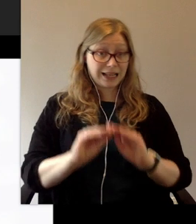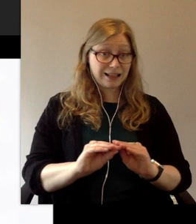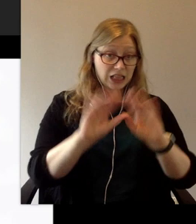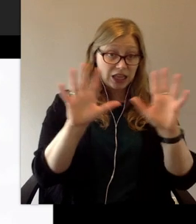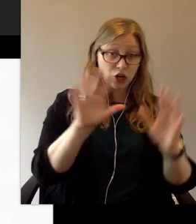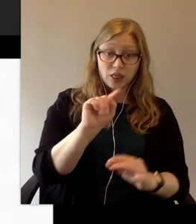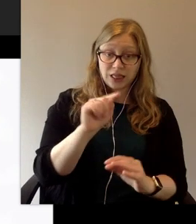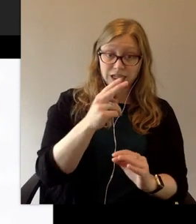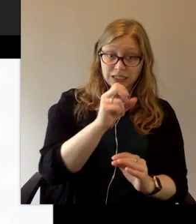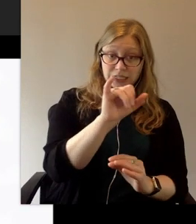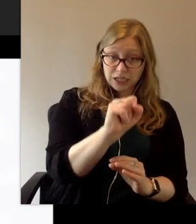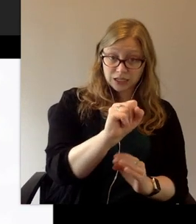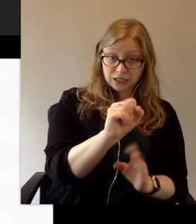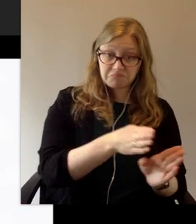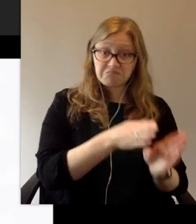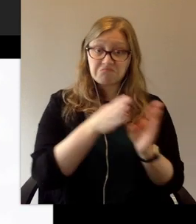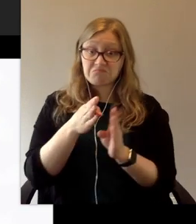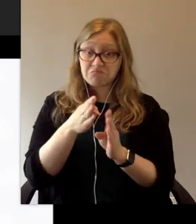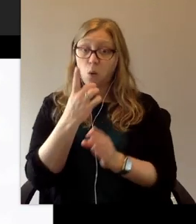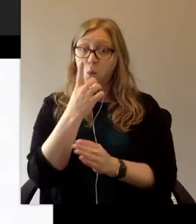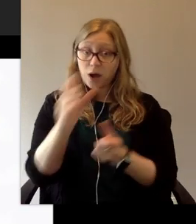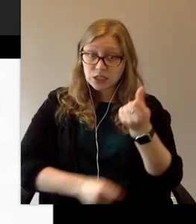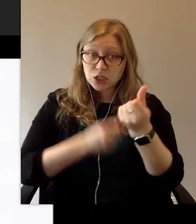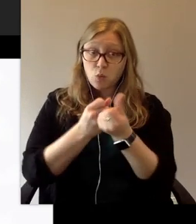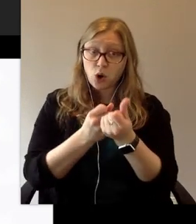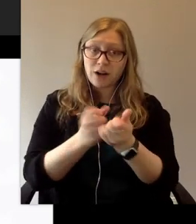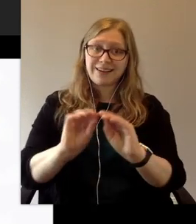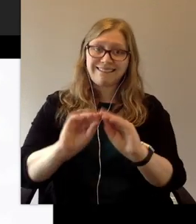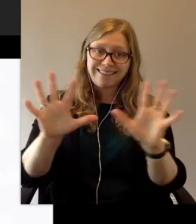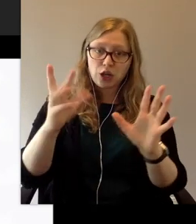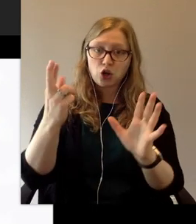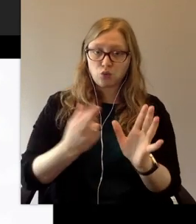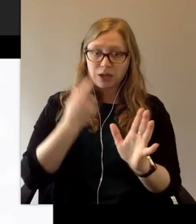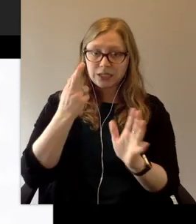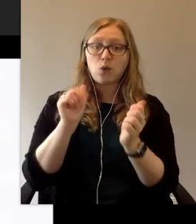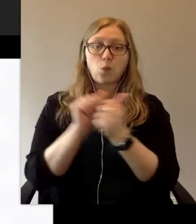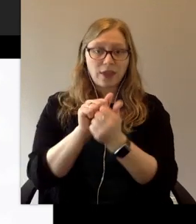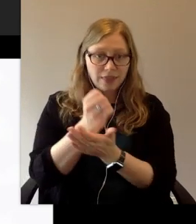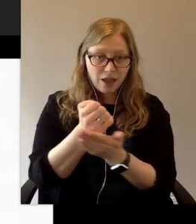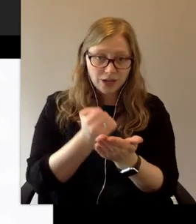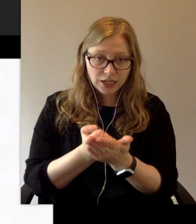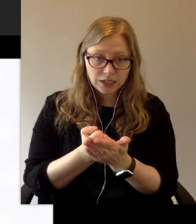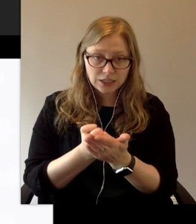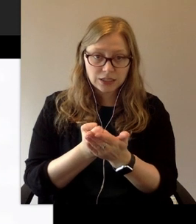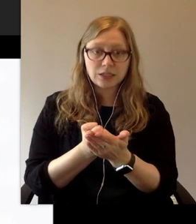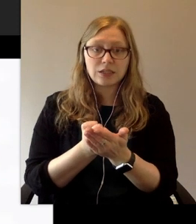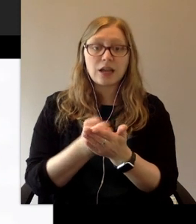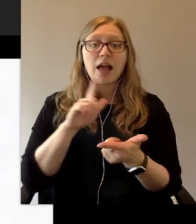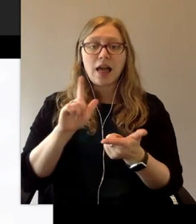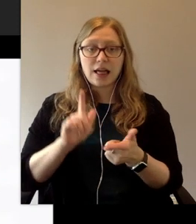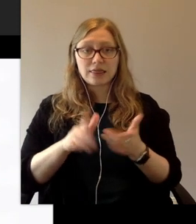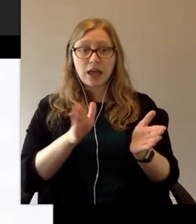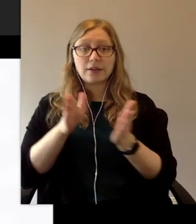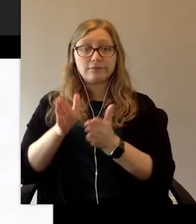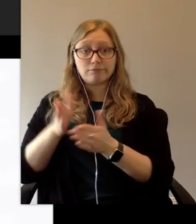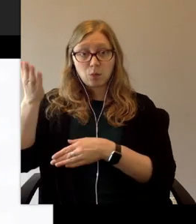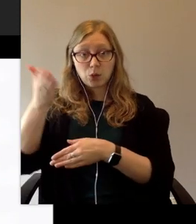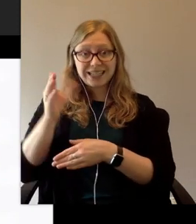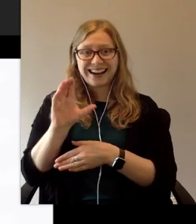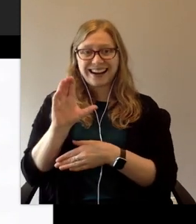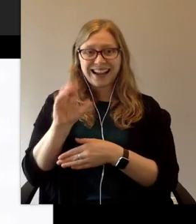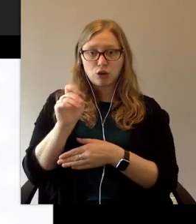you introduce one supportive, clear reason with evidence, and then you also present a